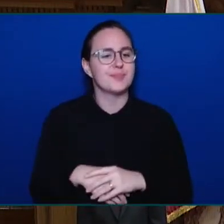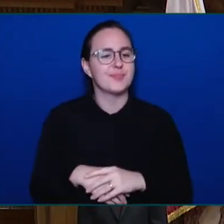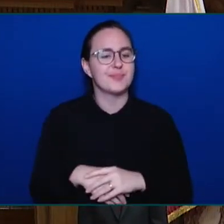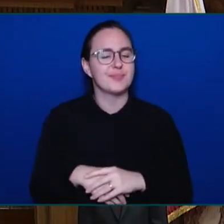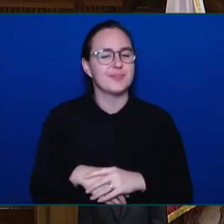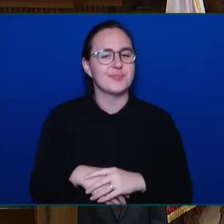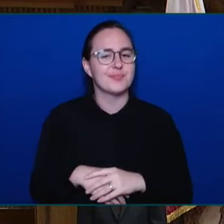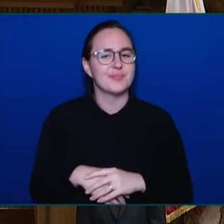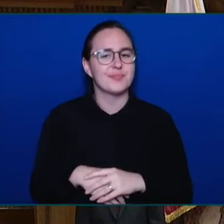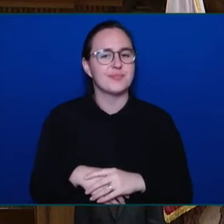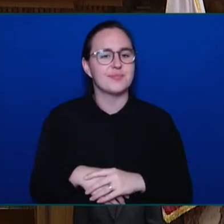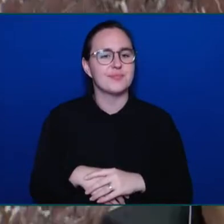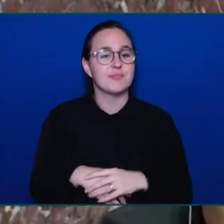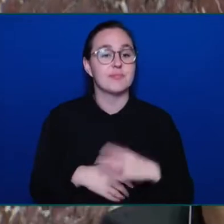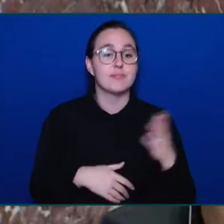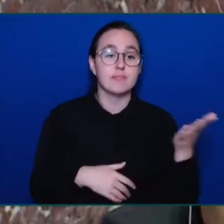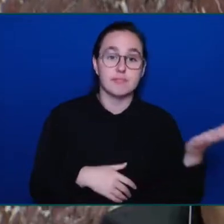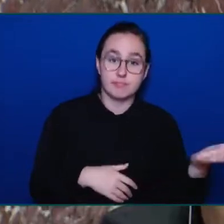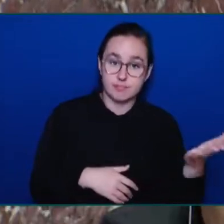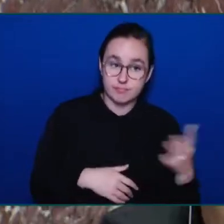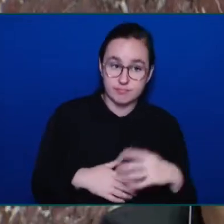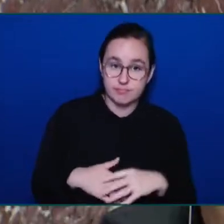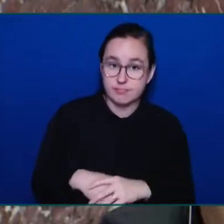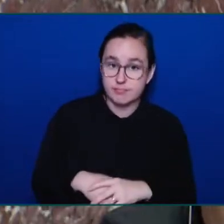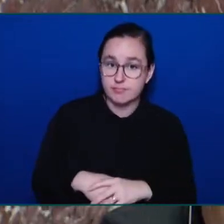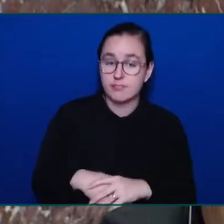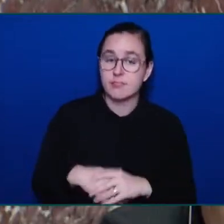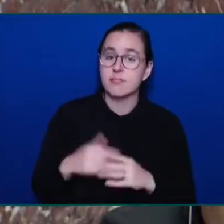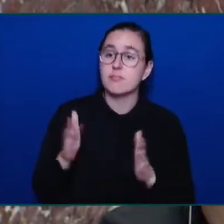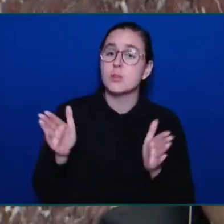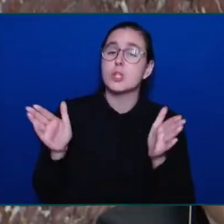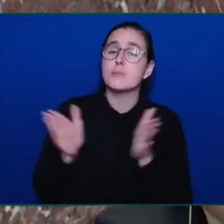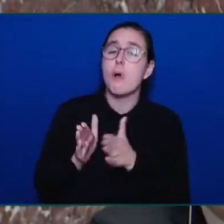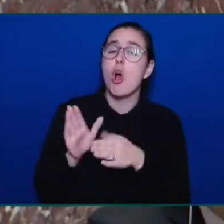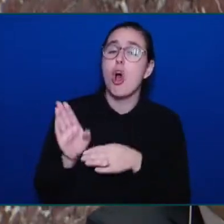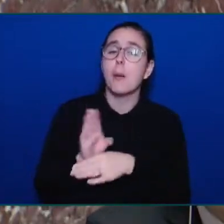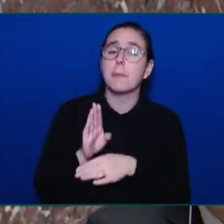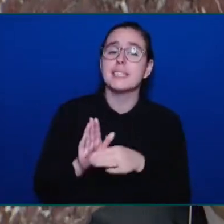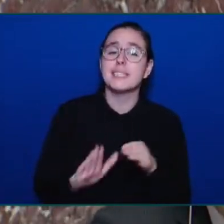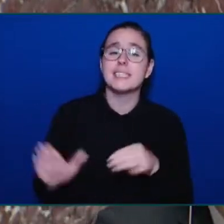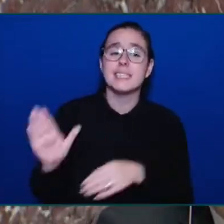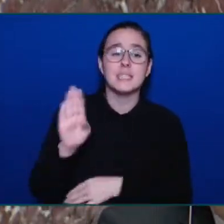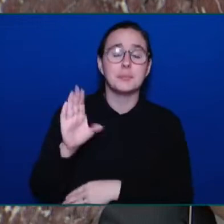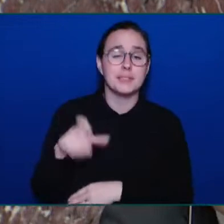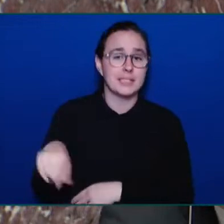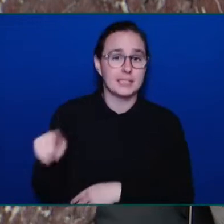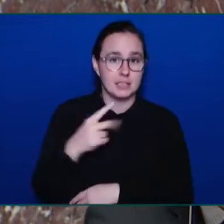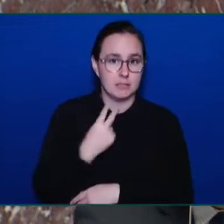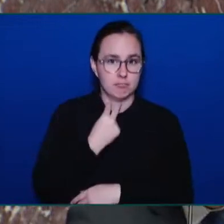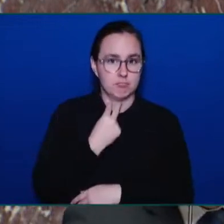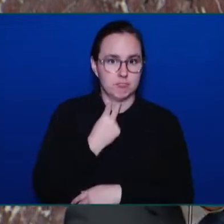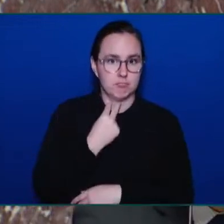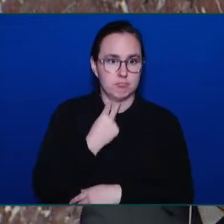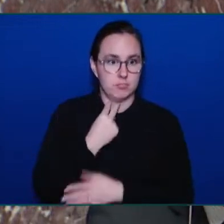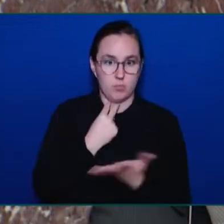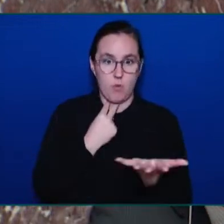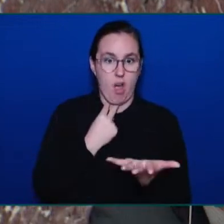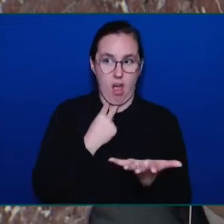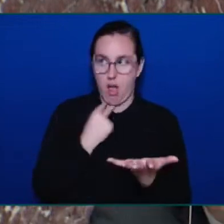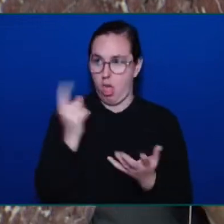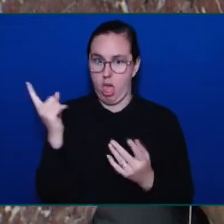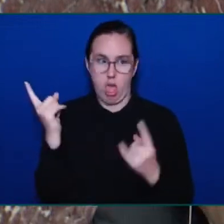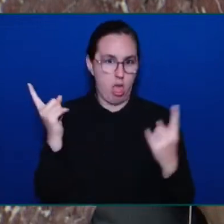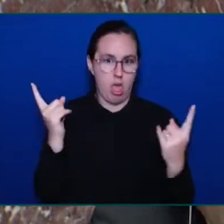British Columbia are literally caught in the crossfire of the brutal violence and random attacks enabled by